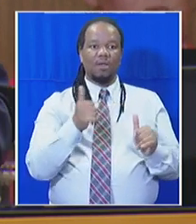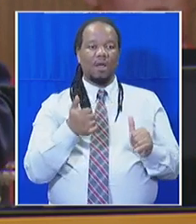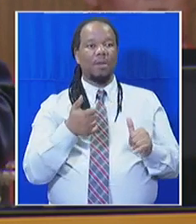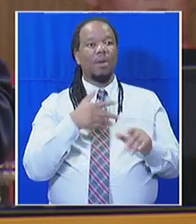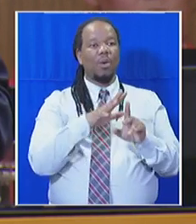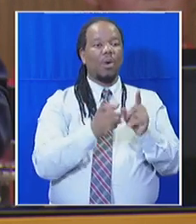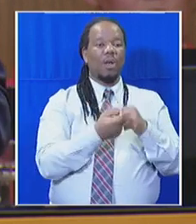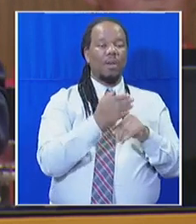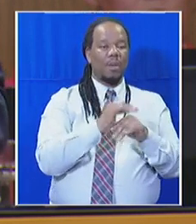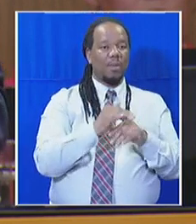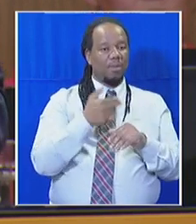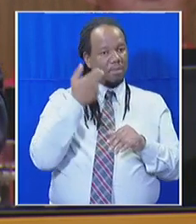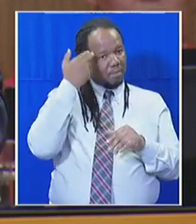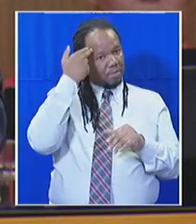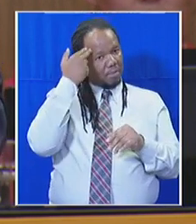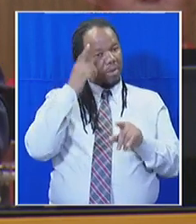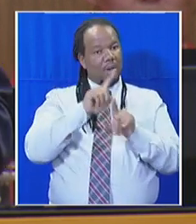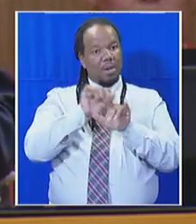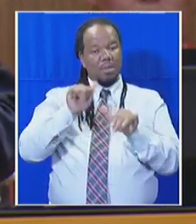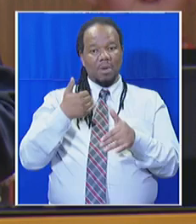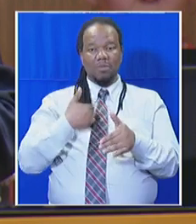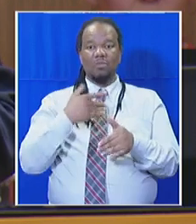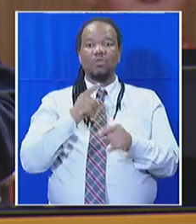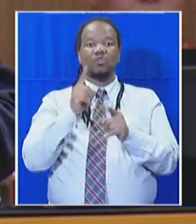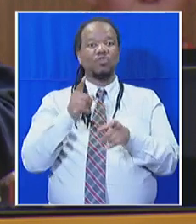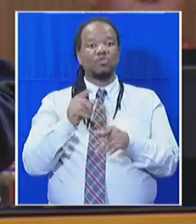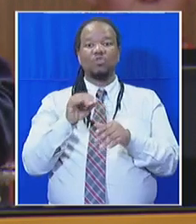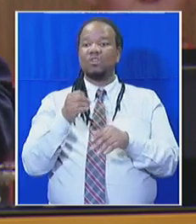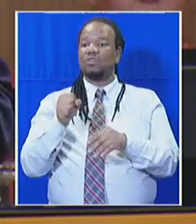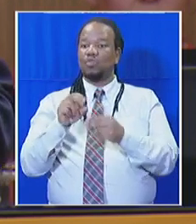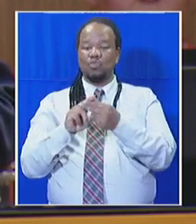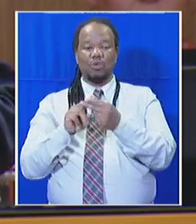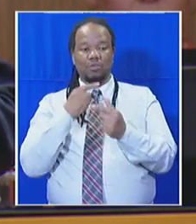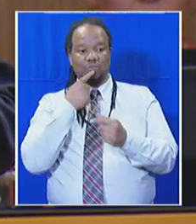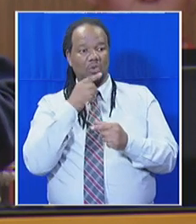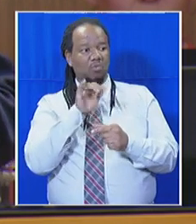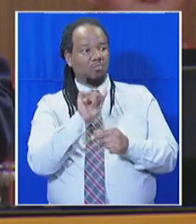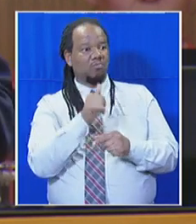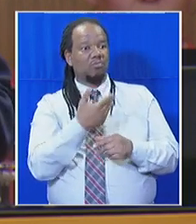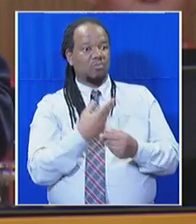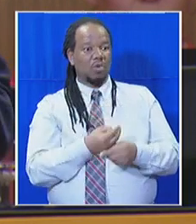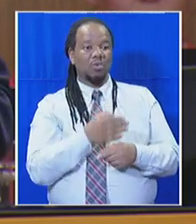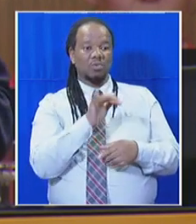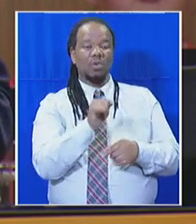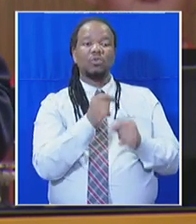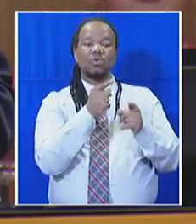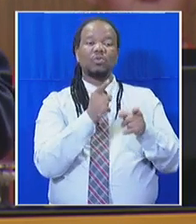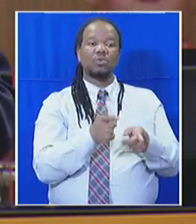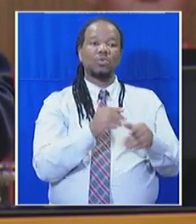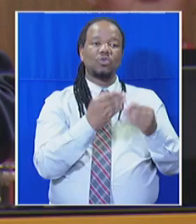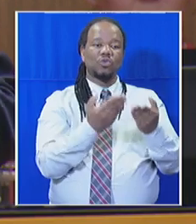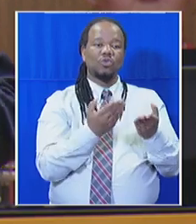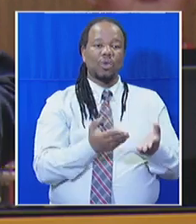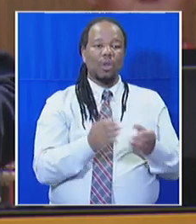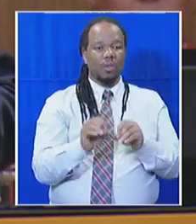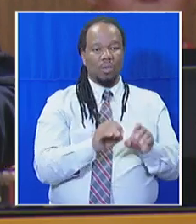system, with SATU holding our children to ransom. What concrete steps are you taking to put the rights of children ahead